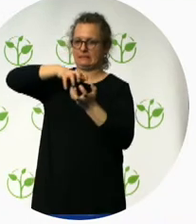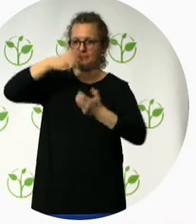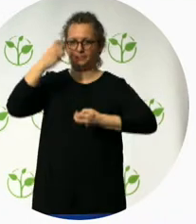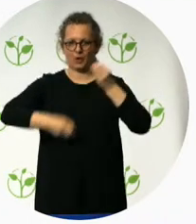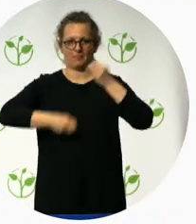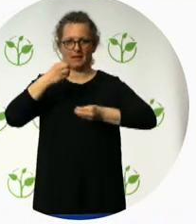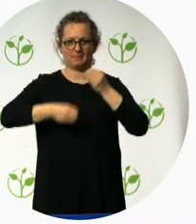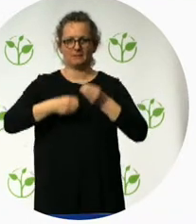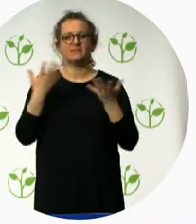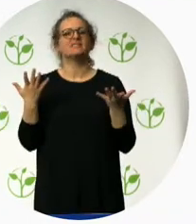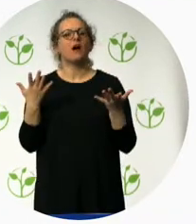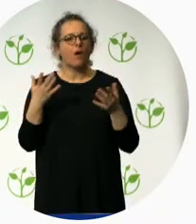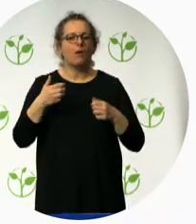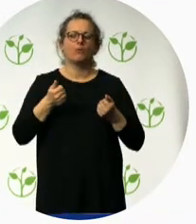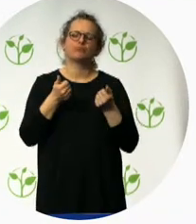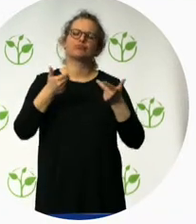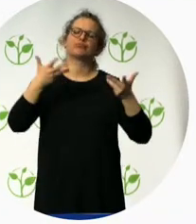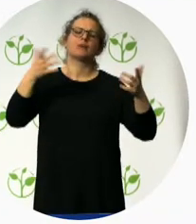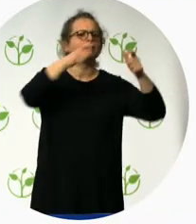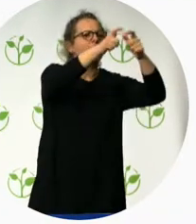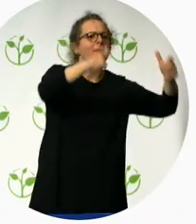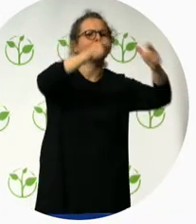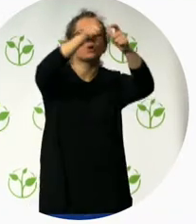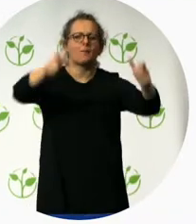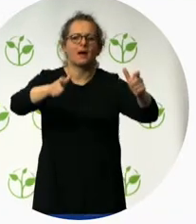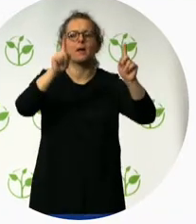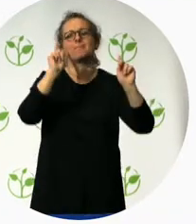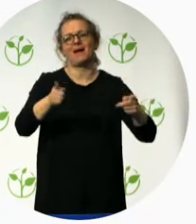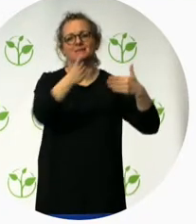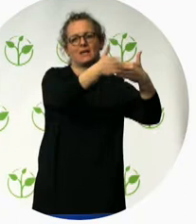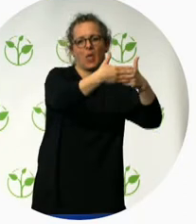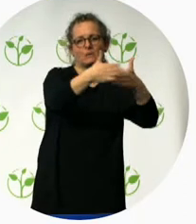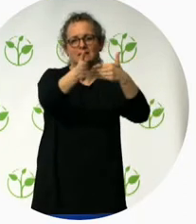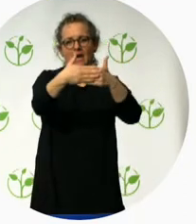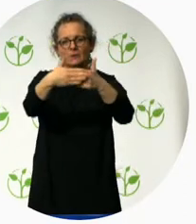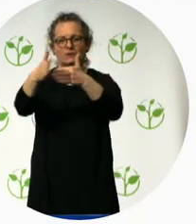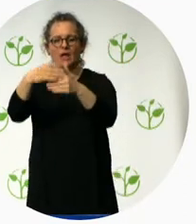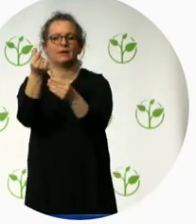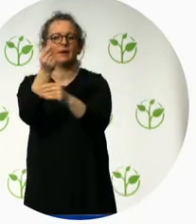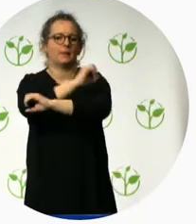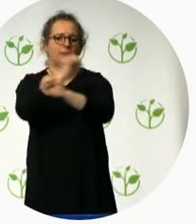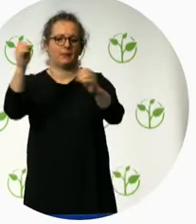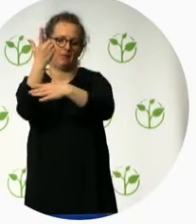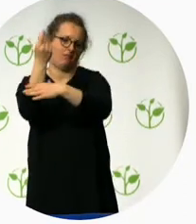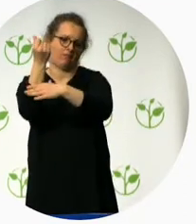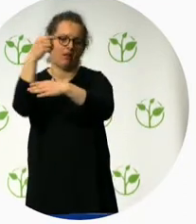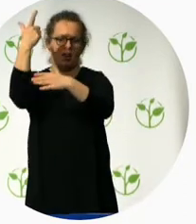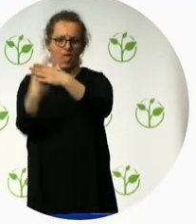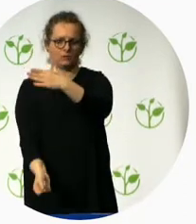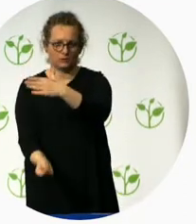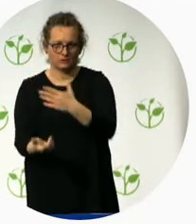actually there is no space to include people even without disability in the labor market. And